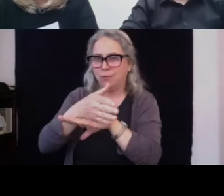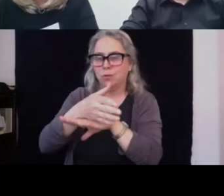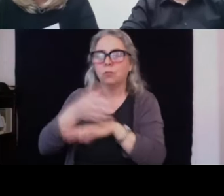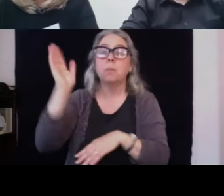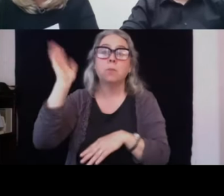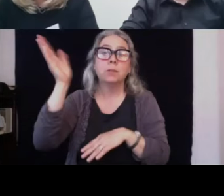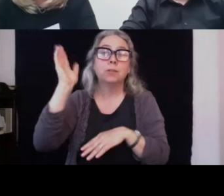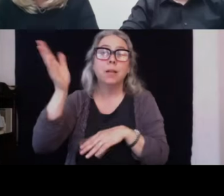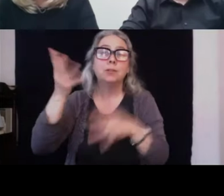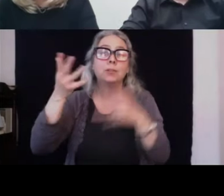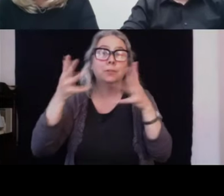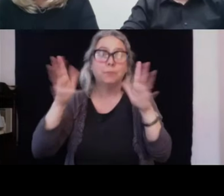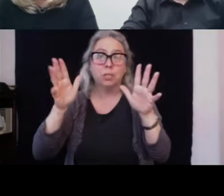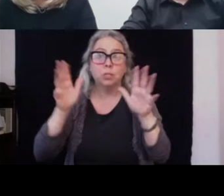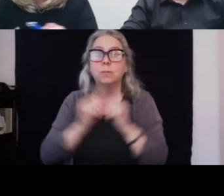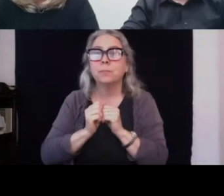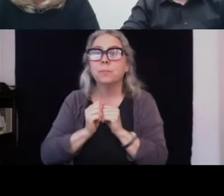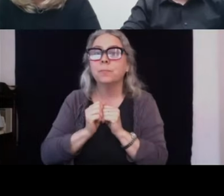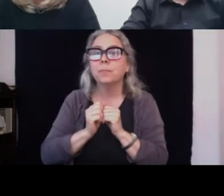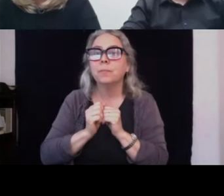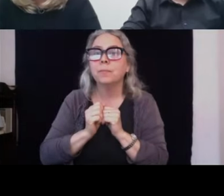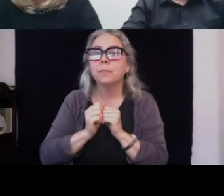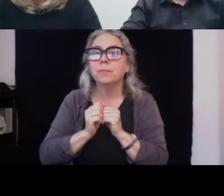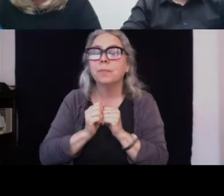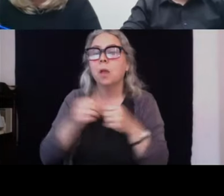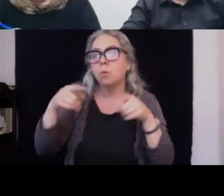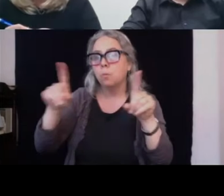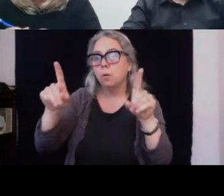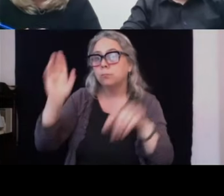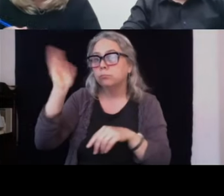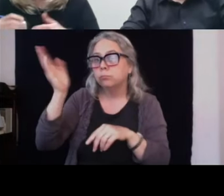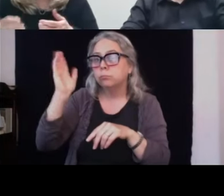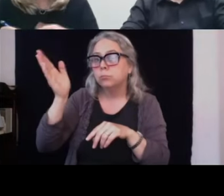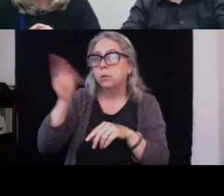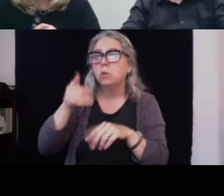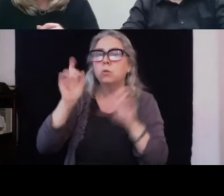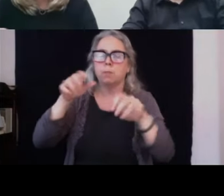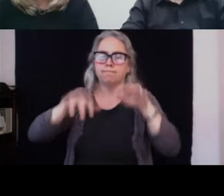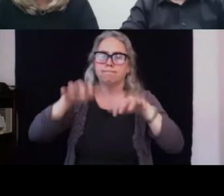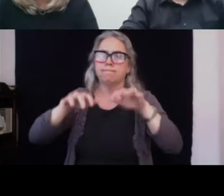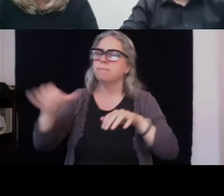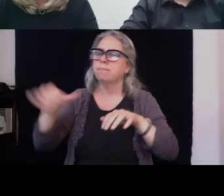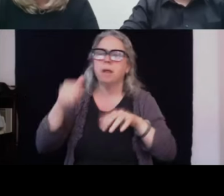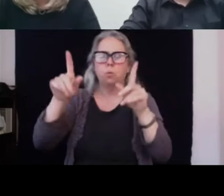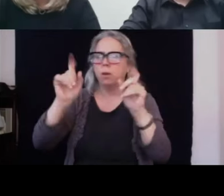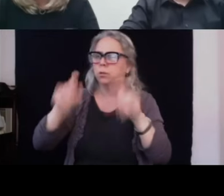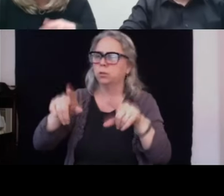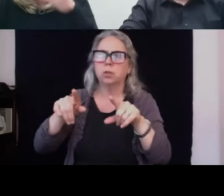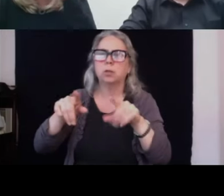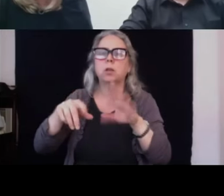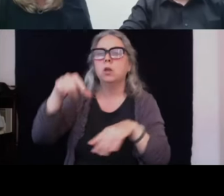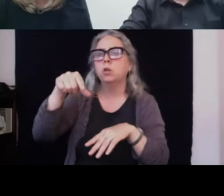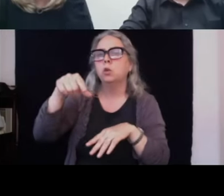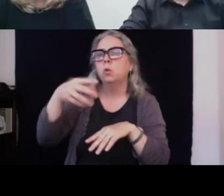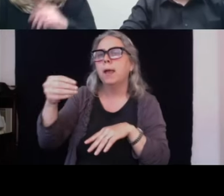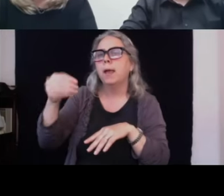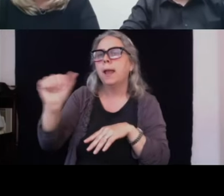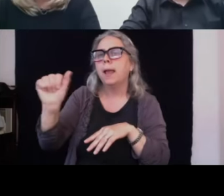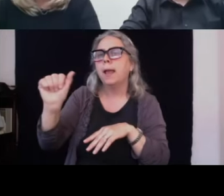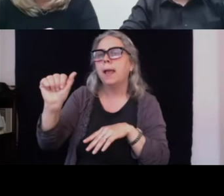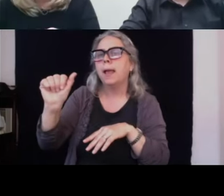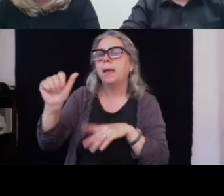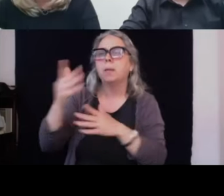is over. While the presentation is going on, you can type any questions into the Q&A section,